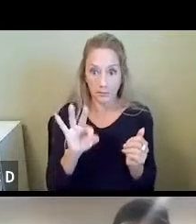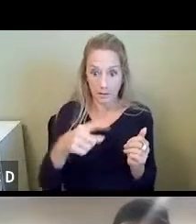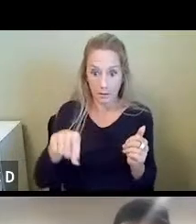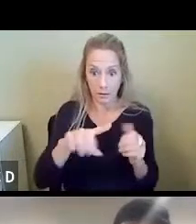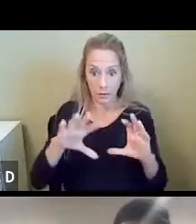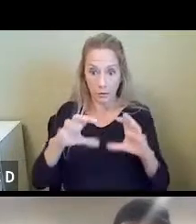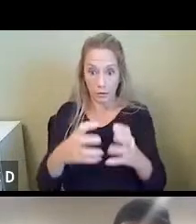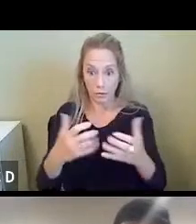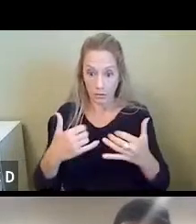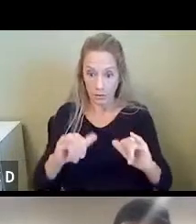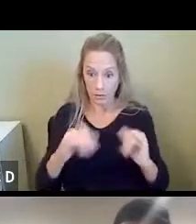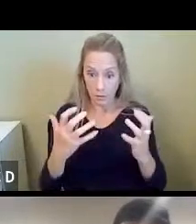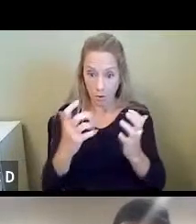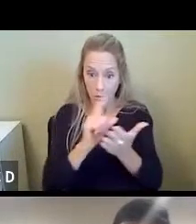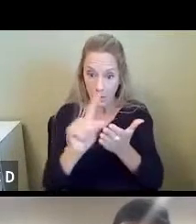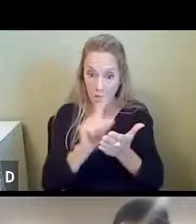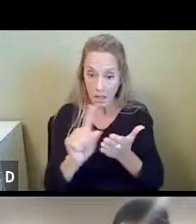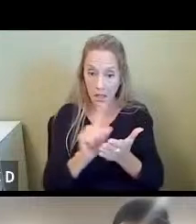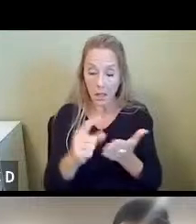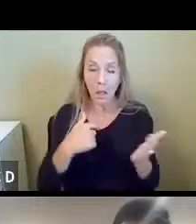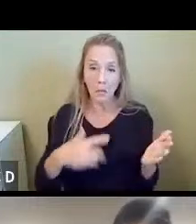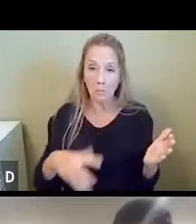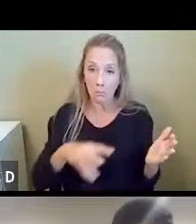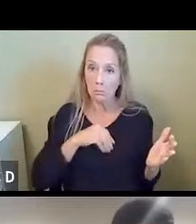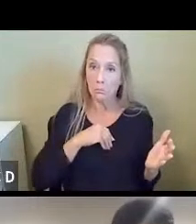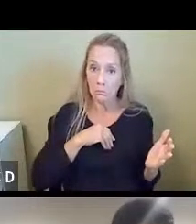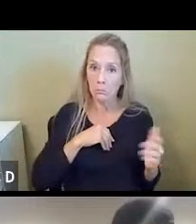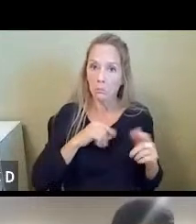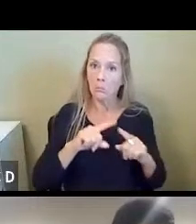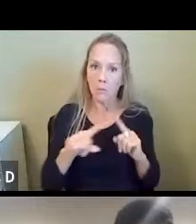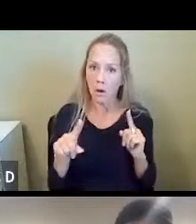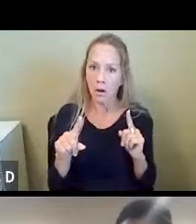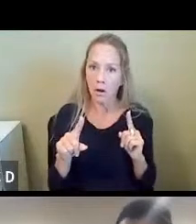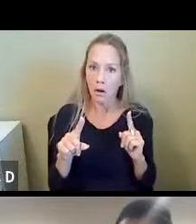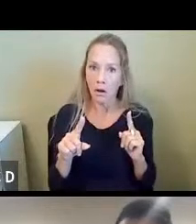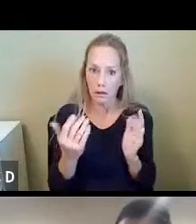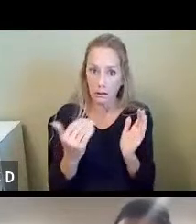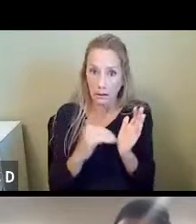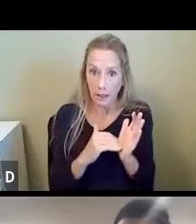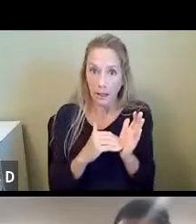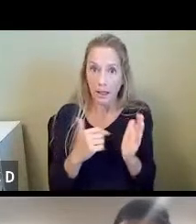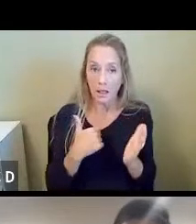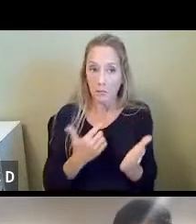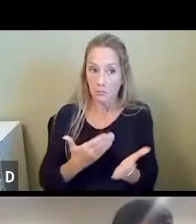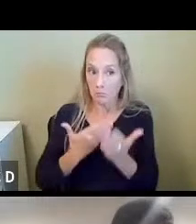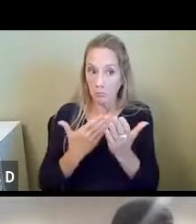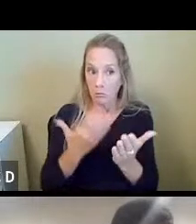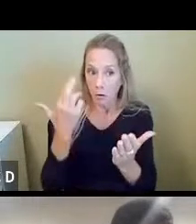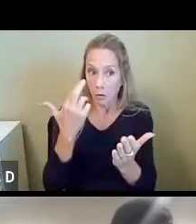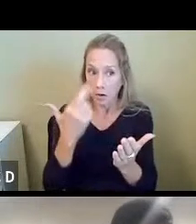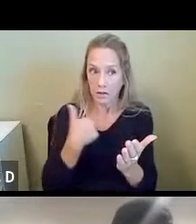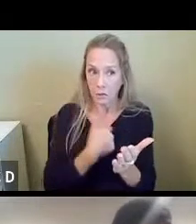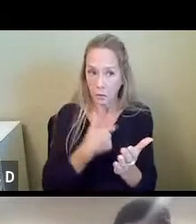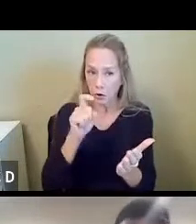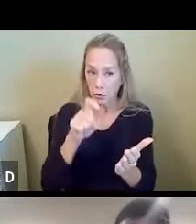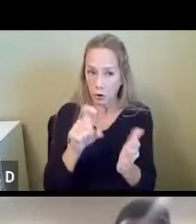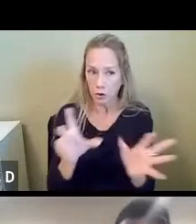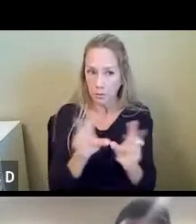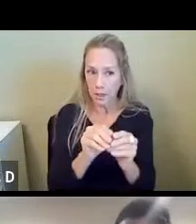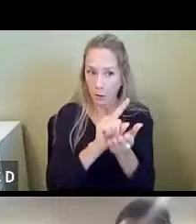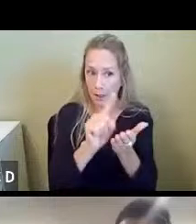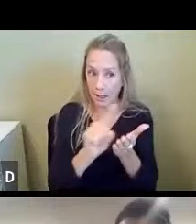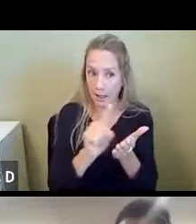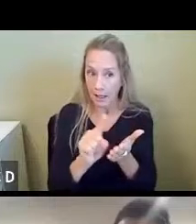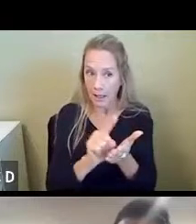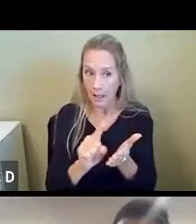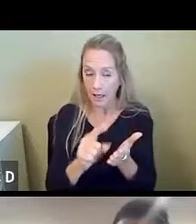wants to meet weekly, I'm certainly at peace with that. But since, again, I'm the one that was the impetus for us meeting once a week, I thought I would